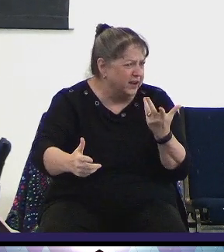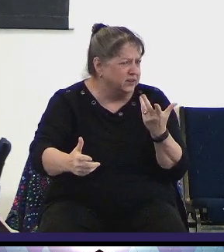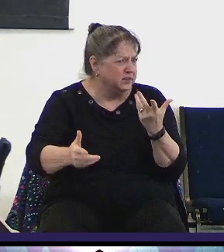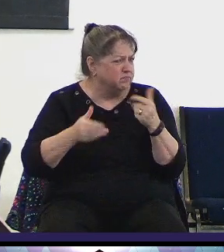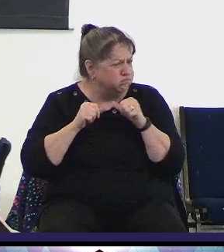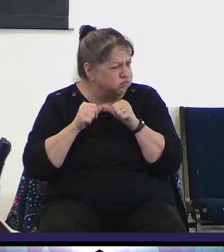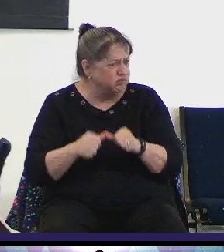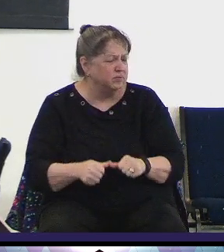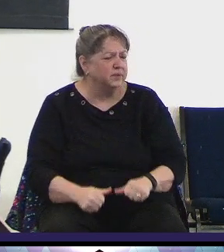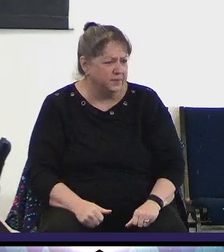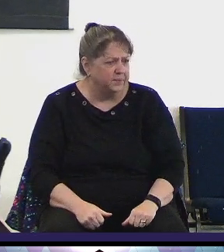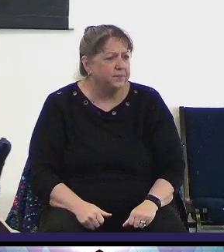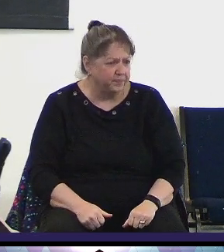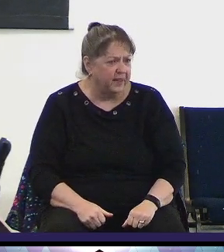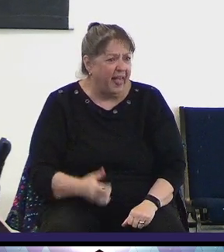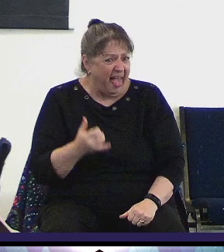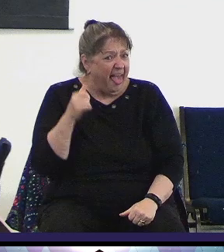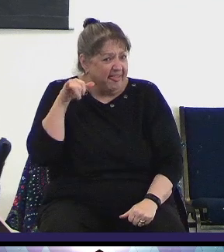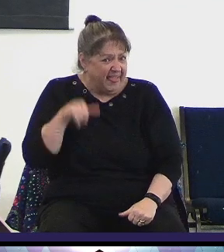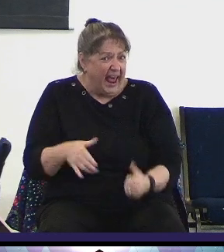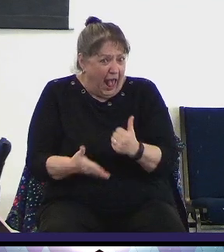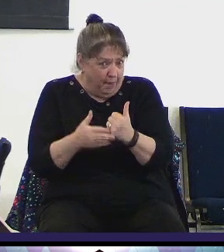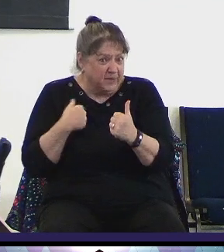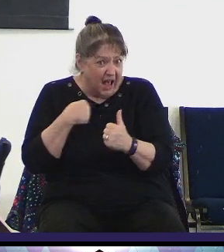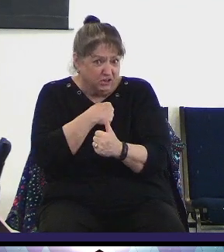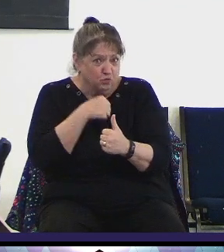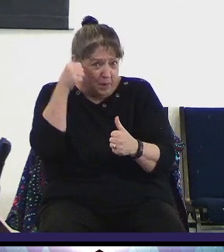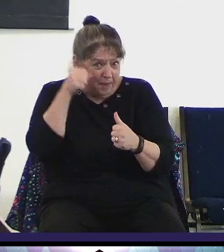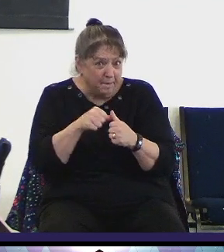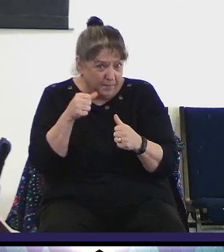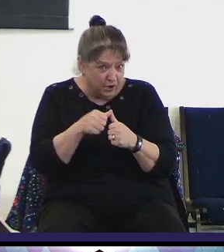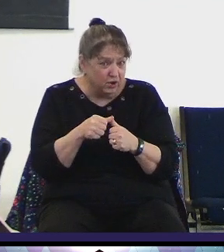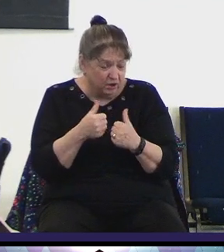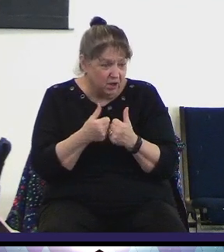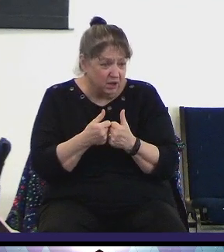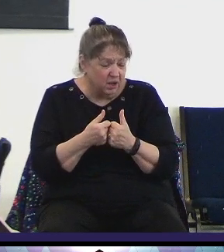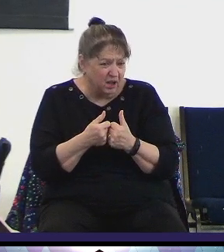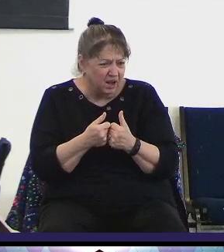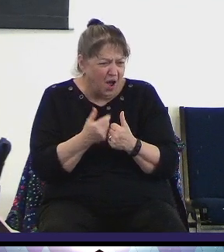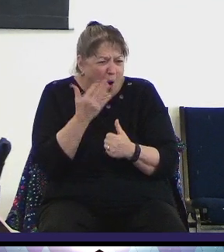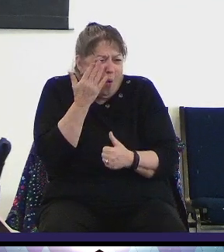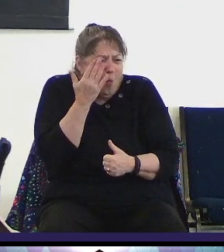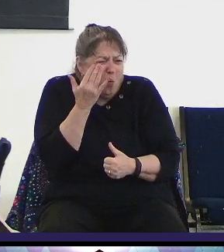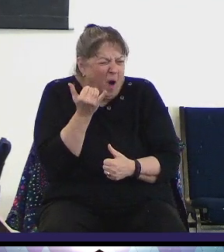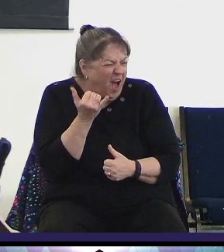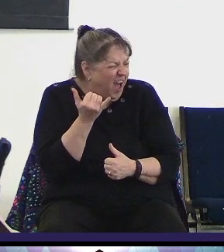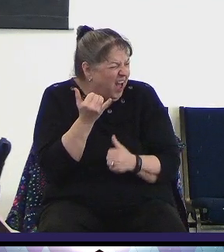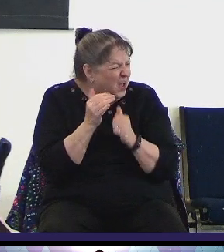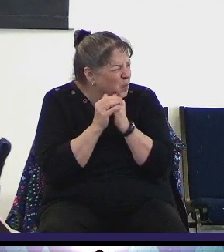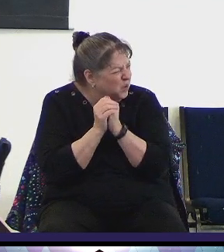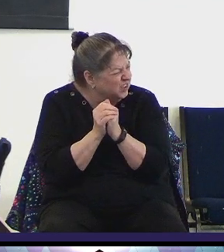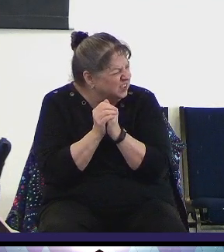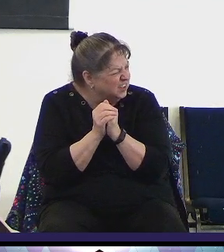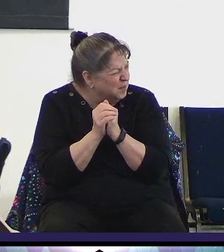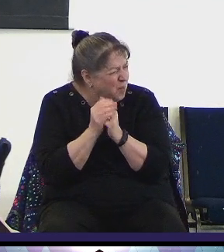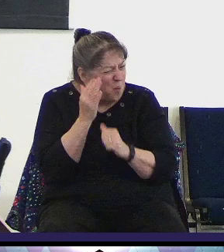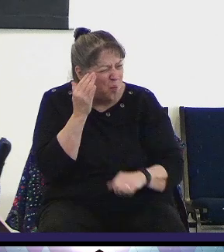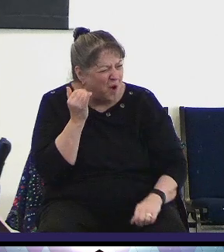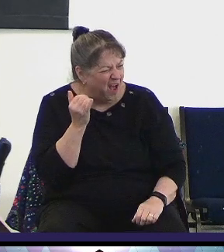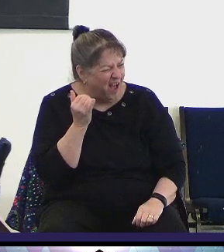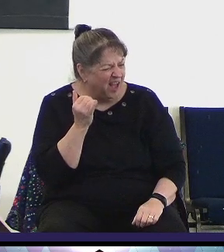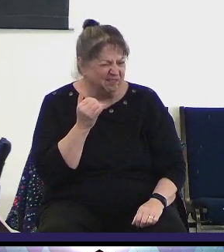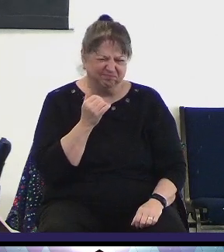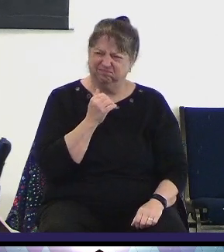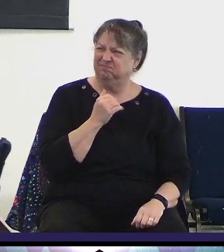And so this is a reminder to me and to us, why we worship God. He's not just